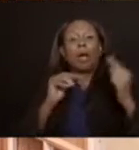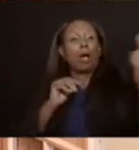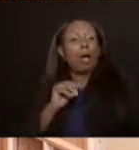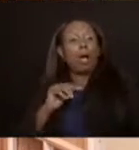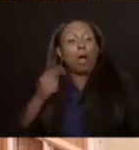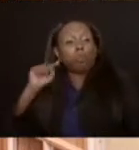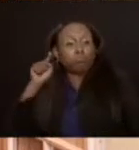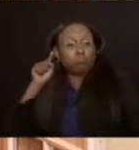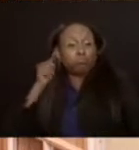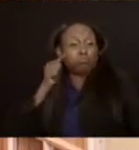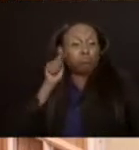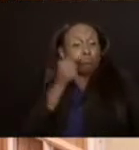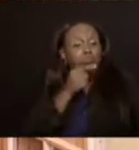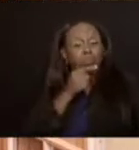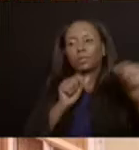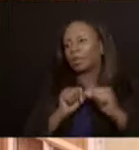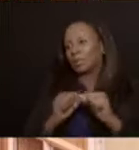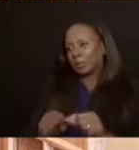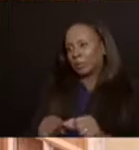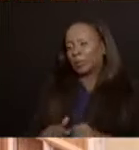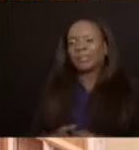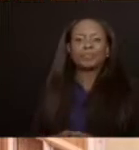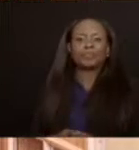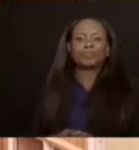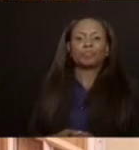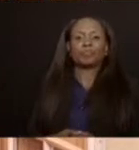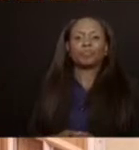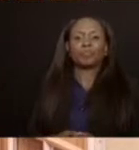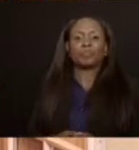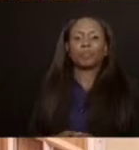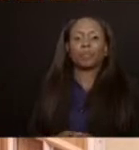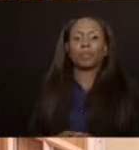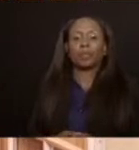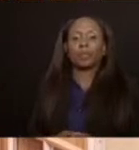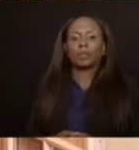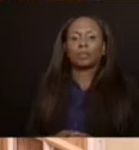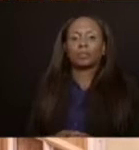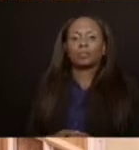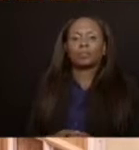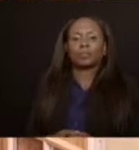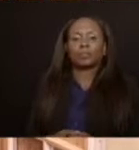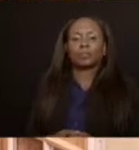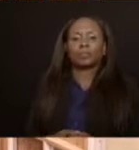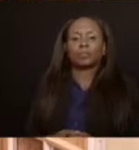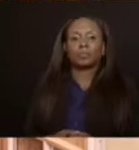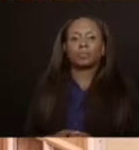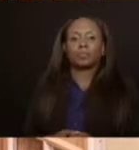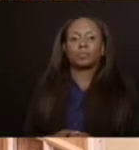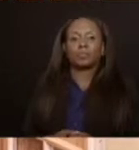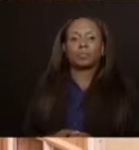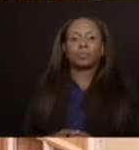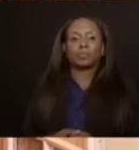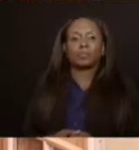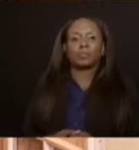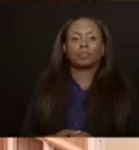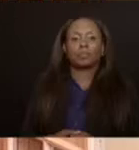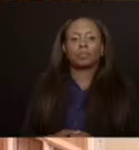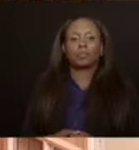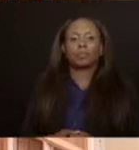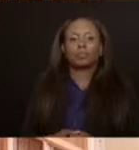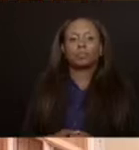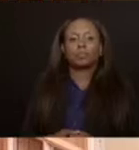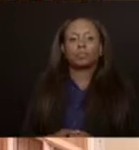I saying that? Look, as I said, there are no major vaccinated incidents that we know about in this